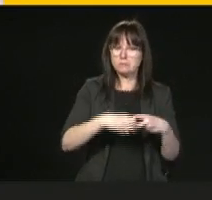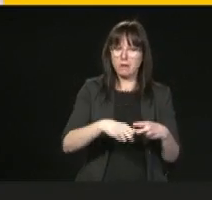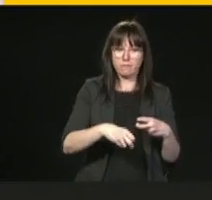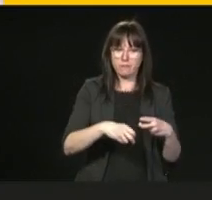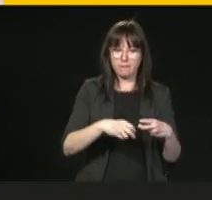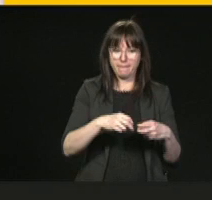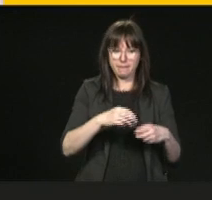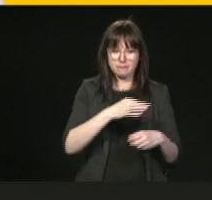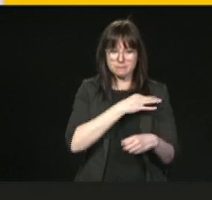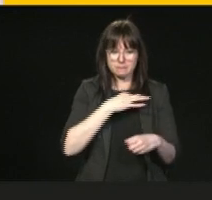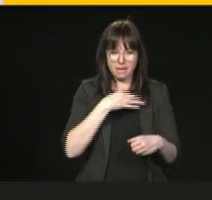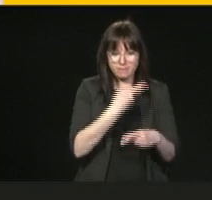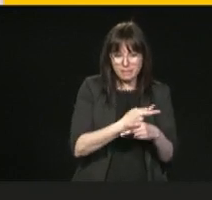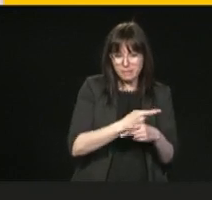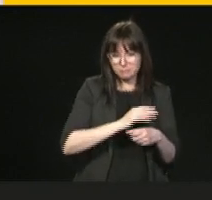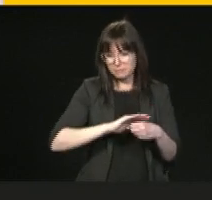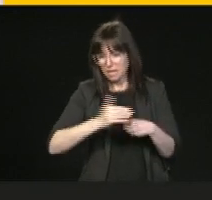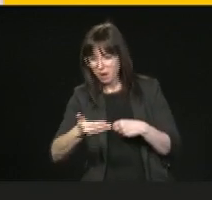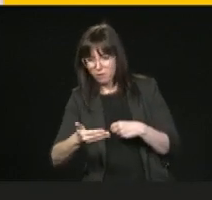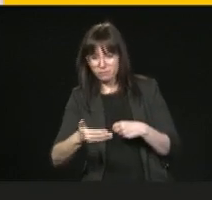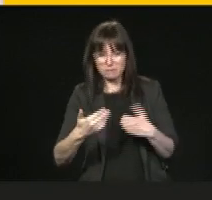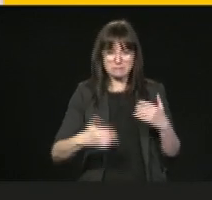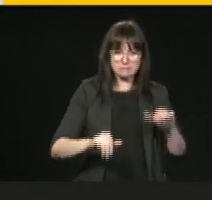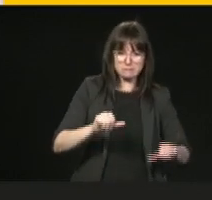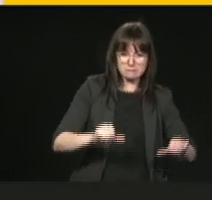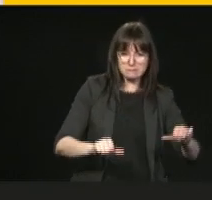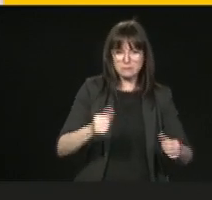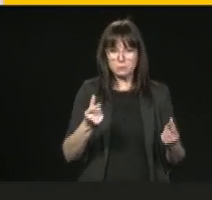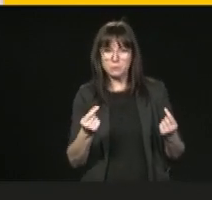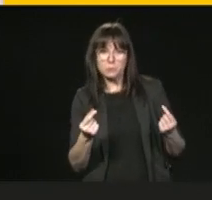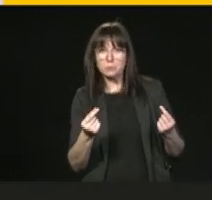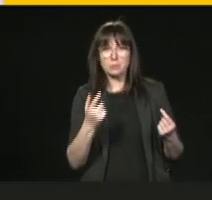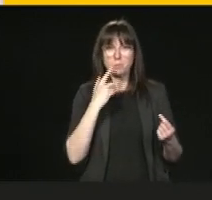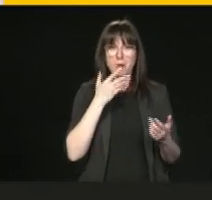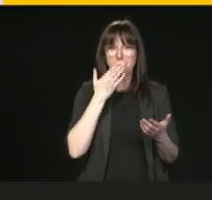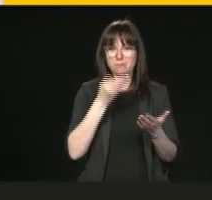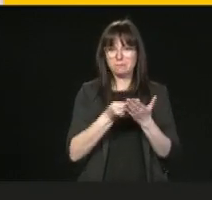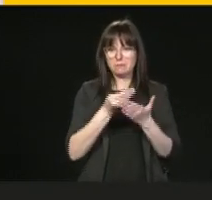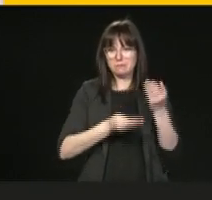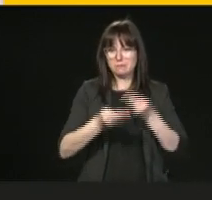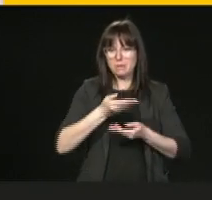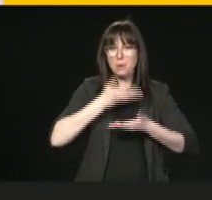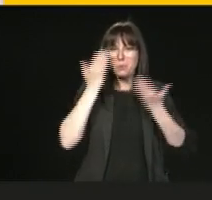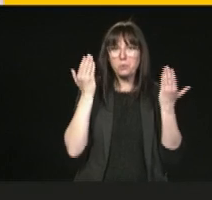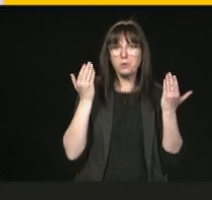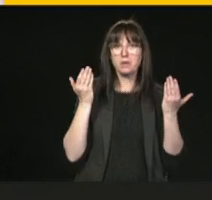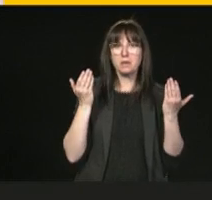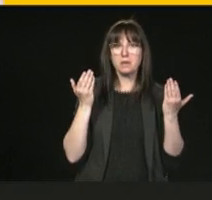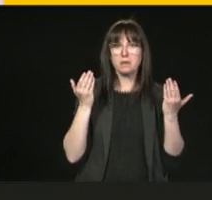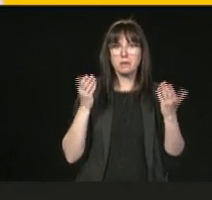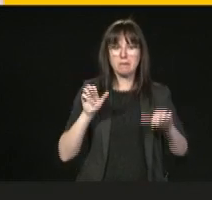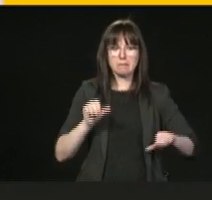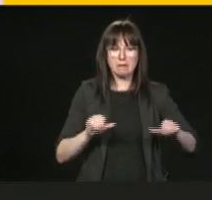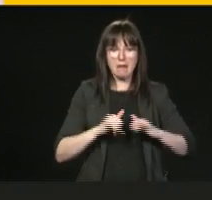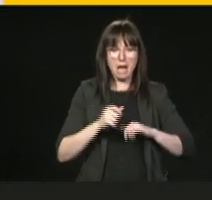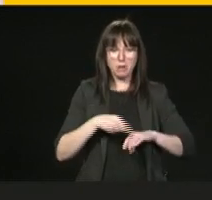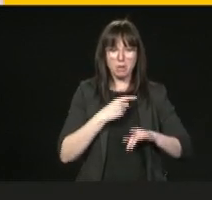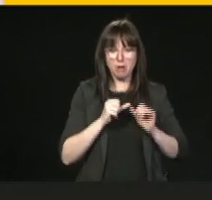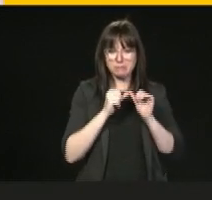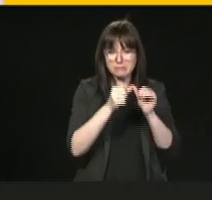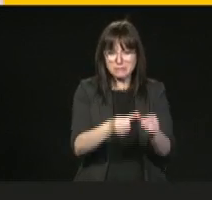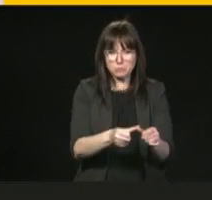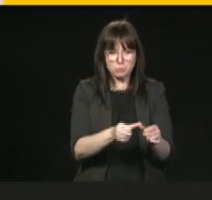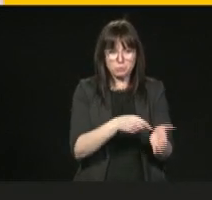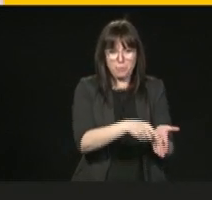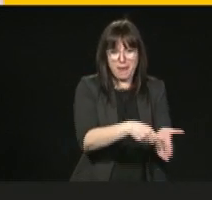choice of laying off longtime employees because there's just no money coming in and you don't know how long you're going to be able to